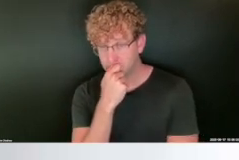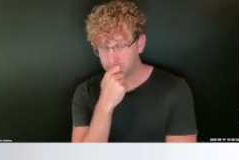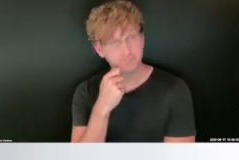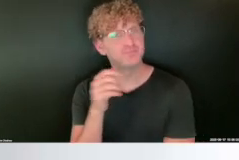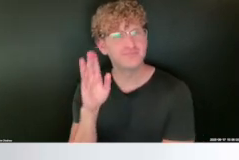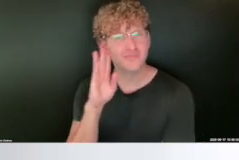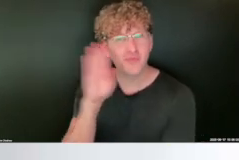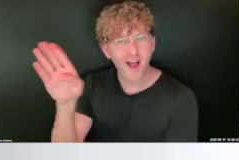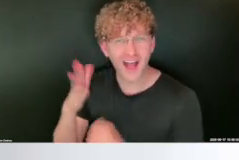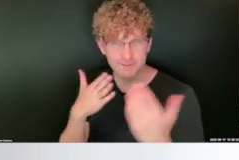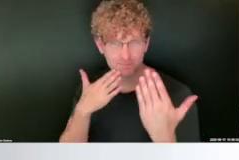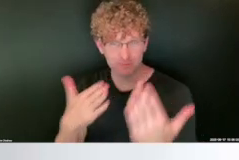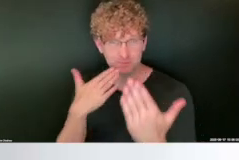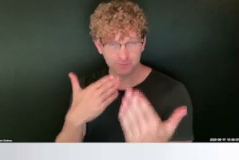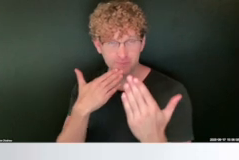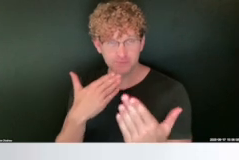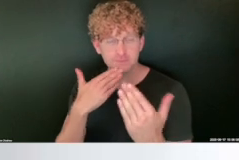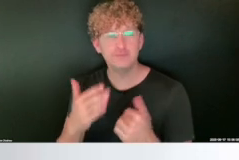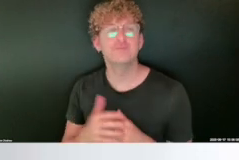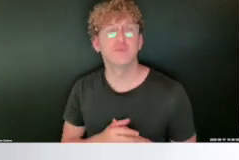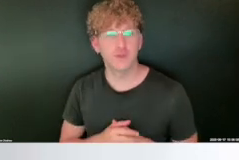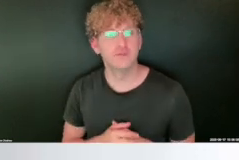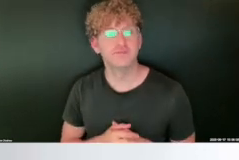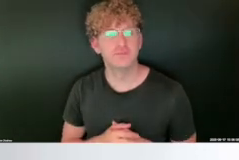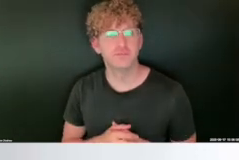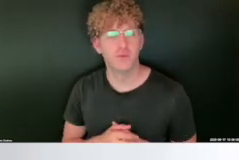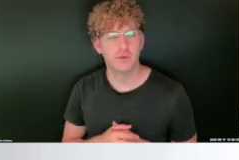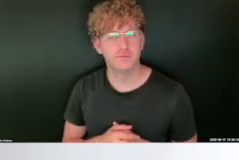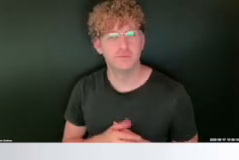Hi, thank you so much for taking my question.